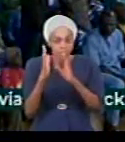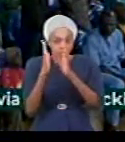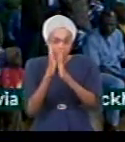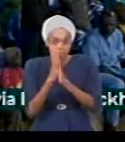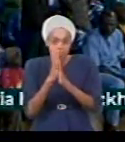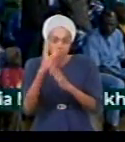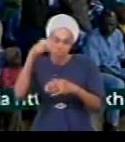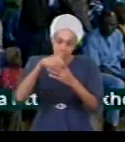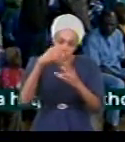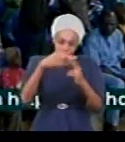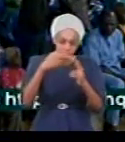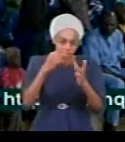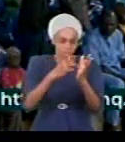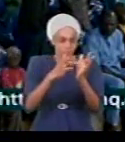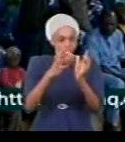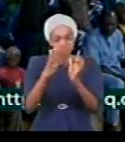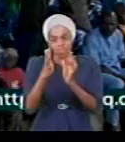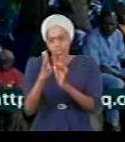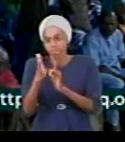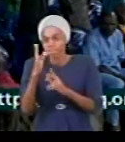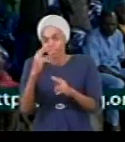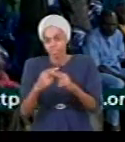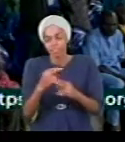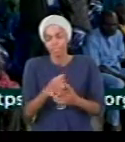While we are waiting for the